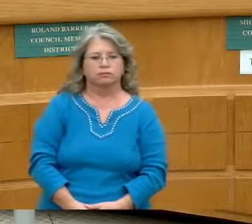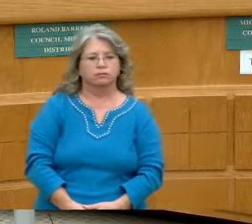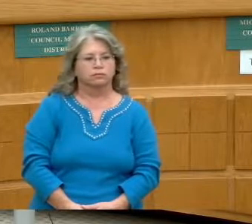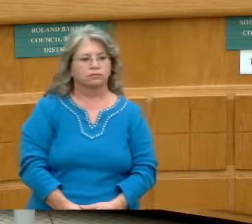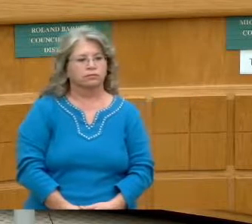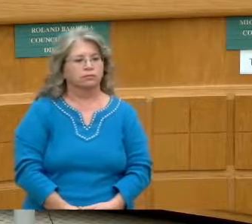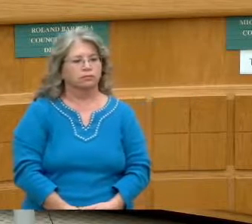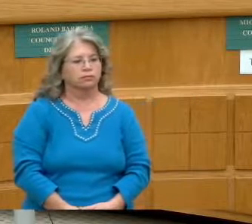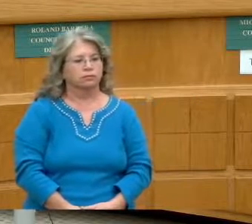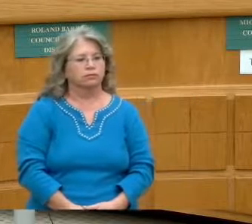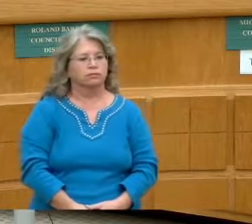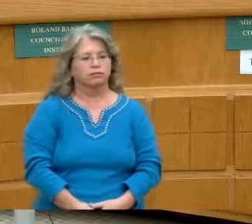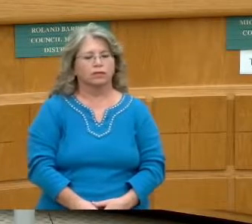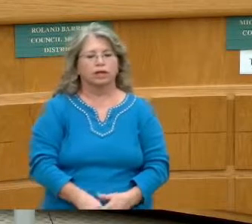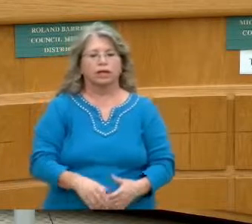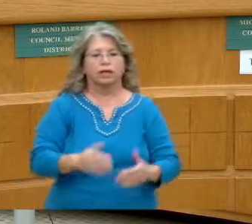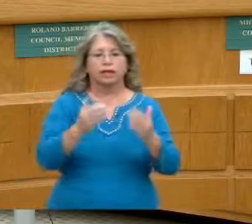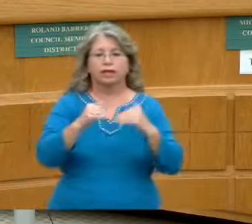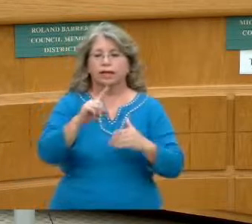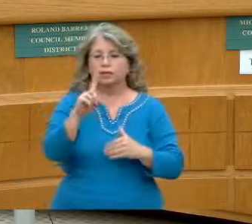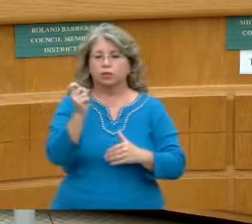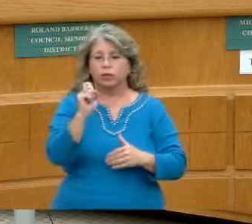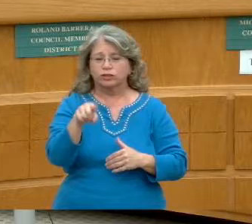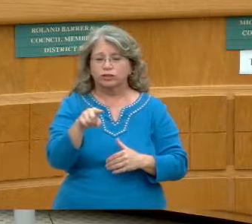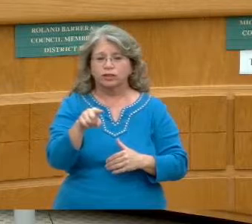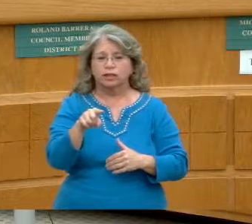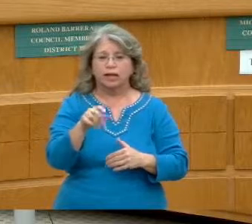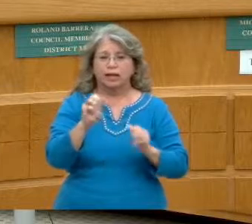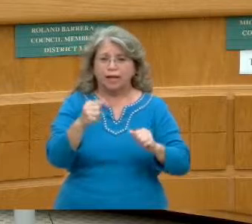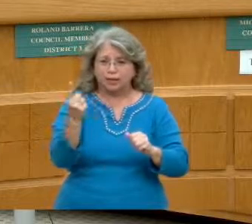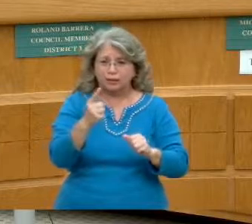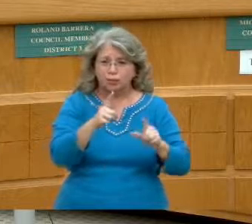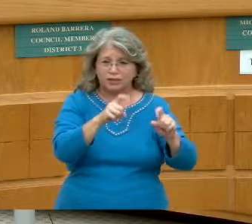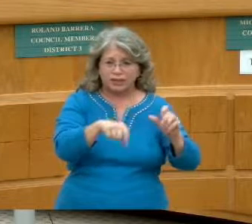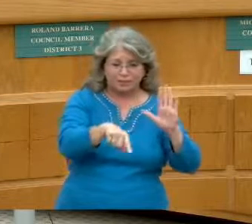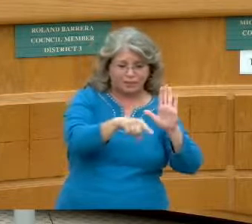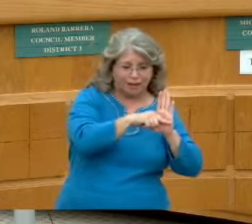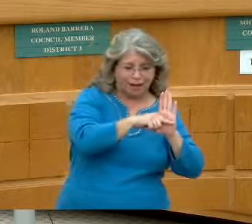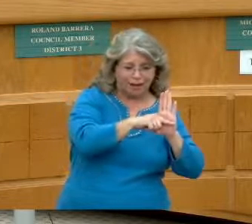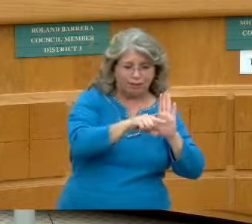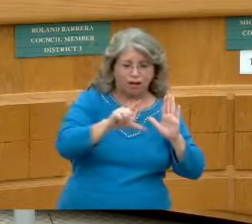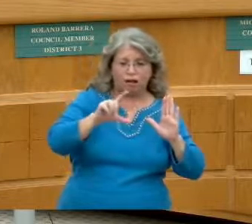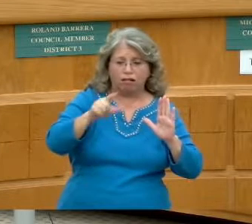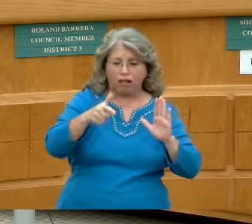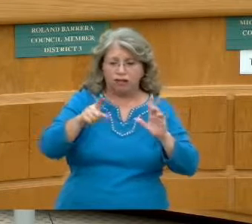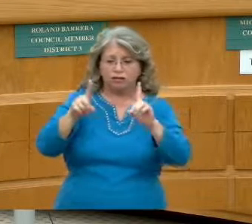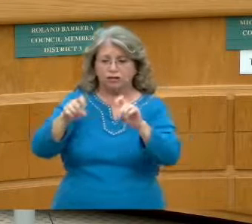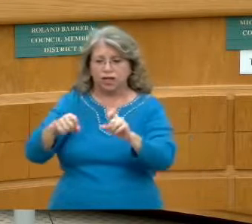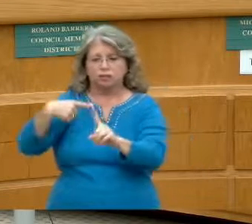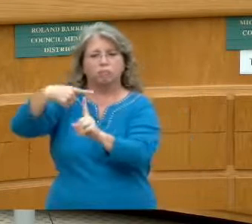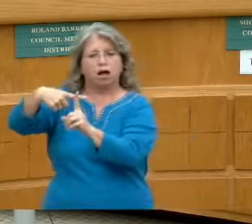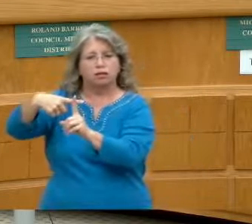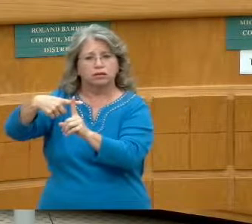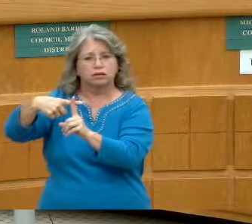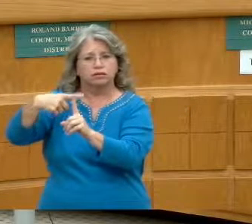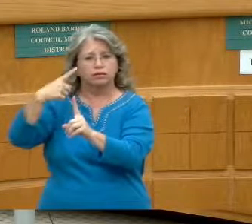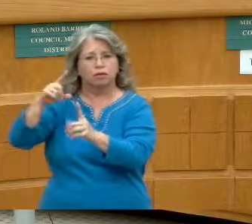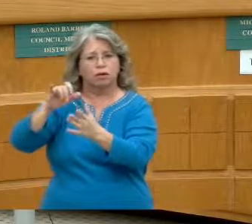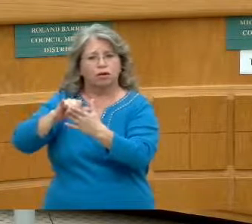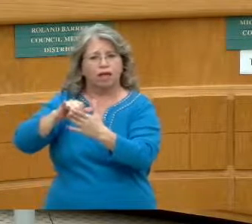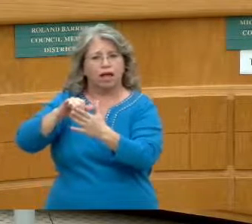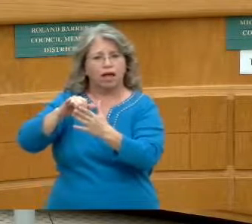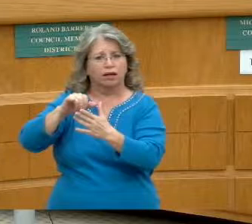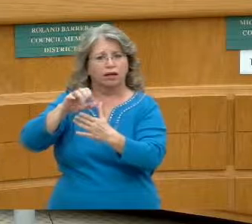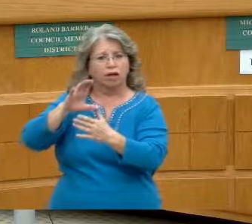512-883-2400. The question is, can someone test negative and later positive on a viral test for COVID-19?